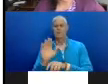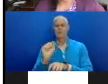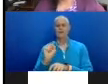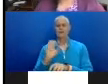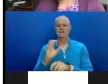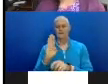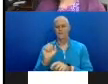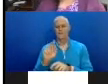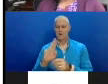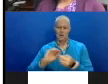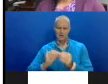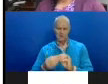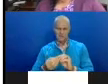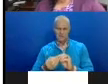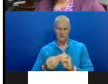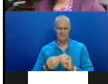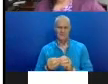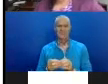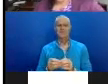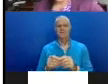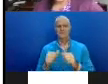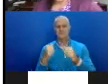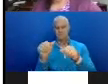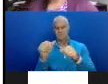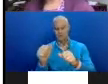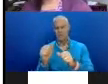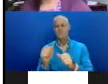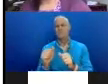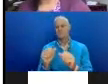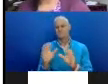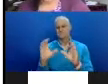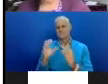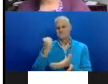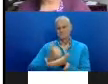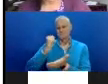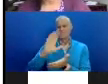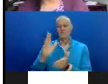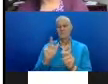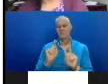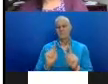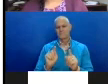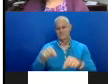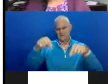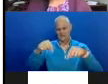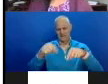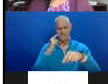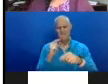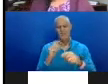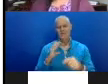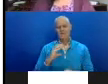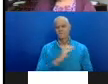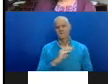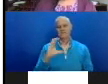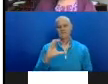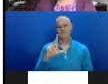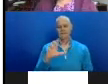number. You must do this so that we can certify your continued presence in this webinar to the Commission on CLE. Again,